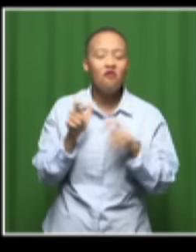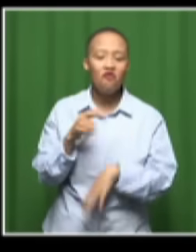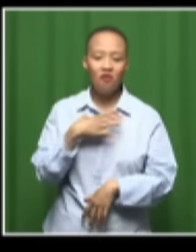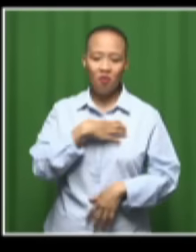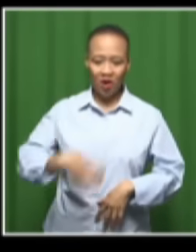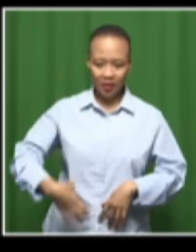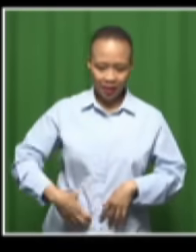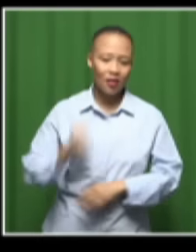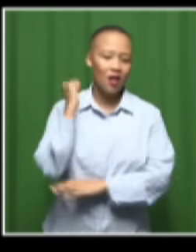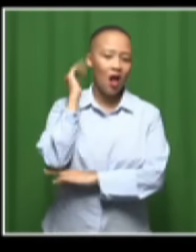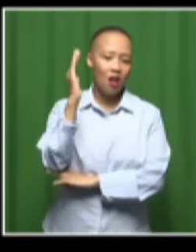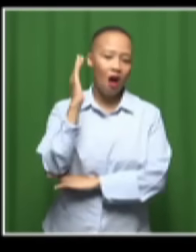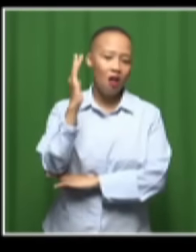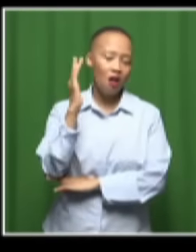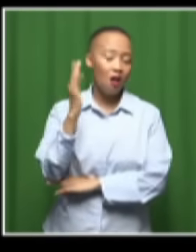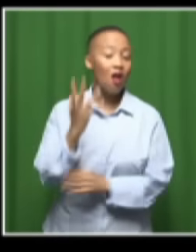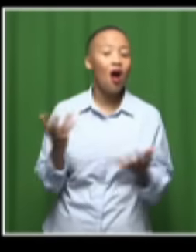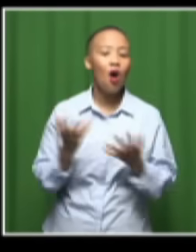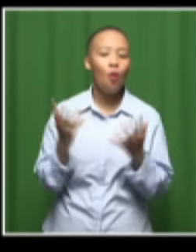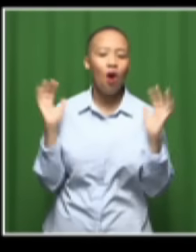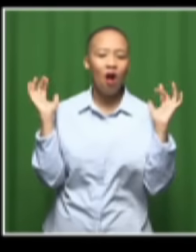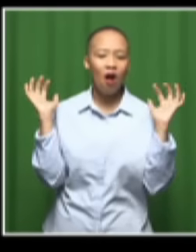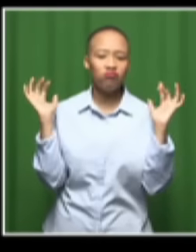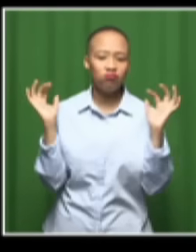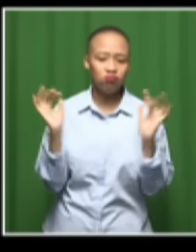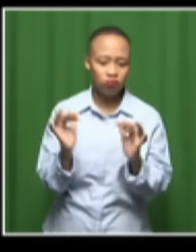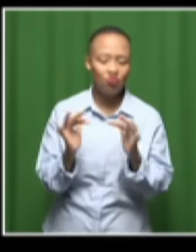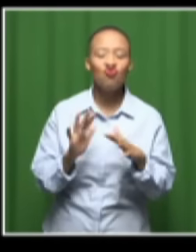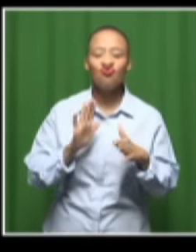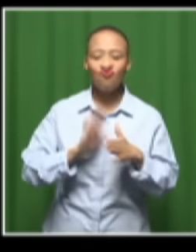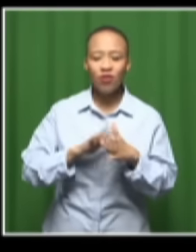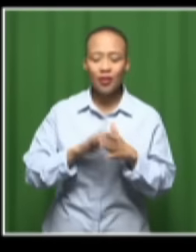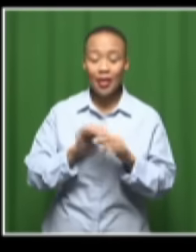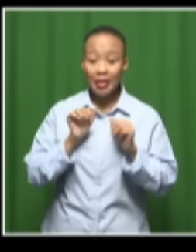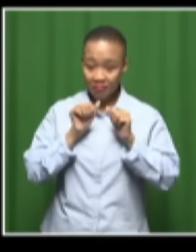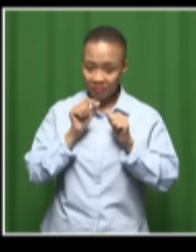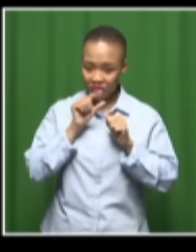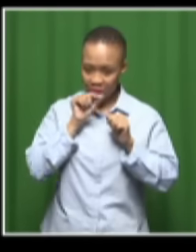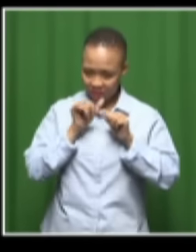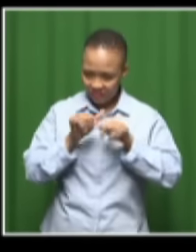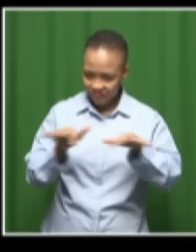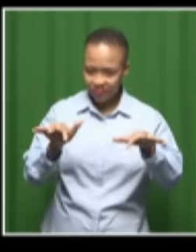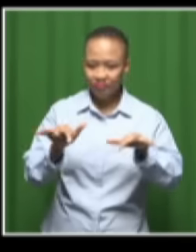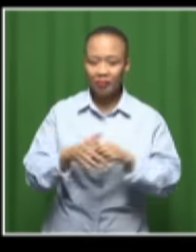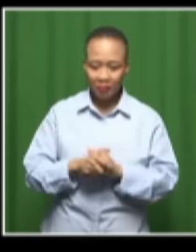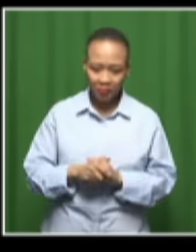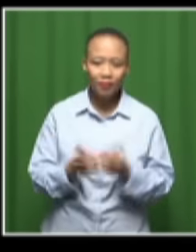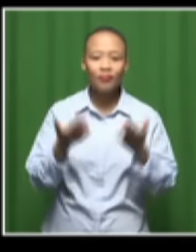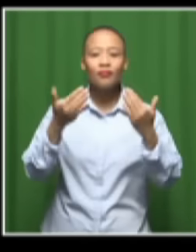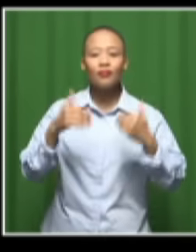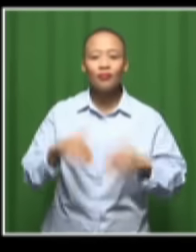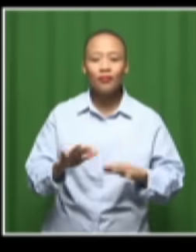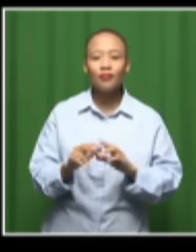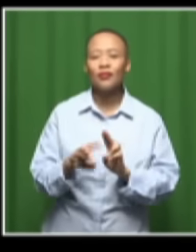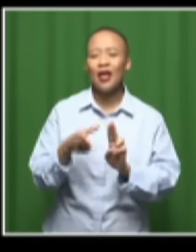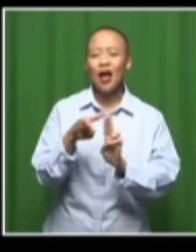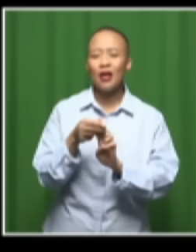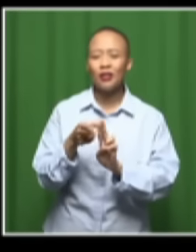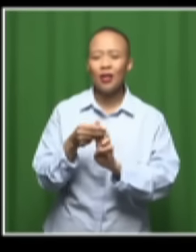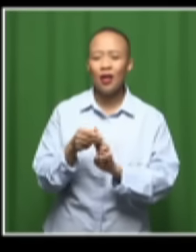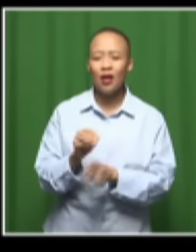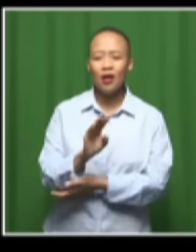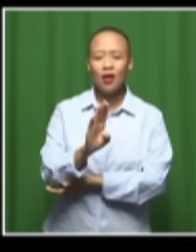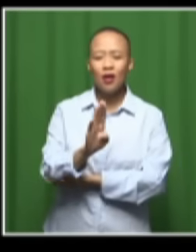UN gathering. So that's why sanctions was trending early this morning. And finally, the last trending topic we have for you this morning, Burna